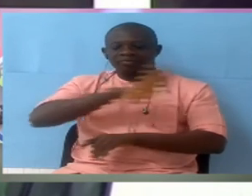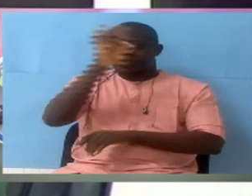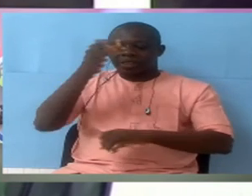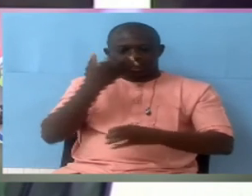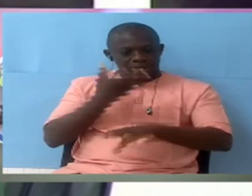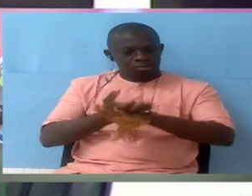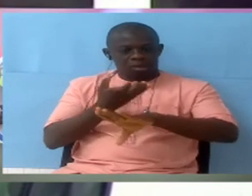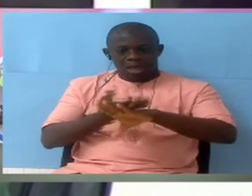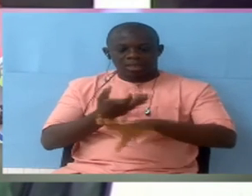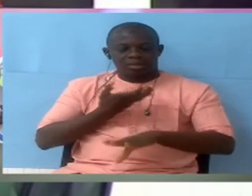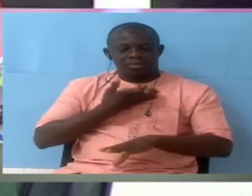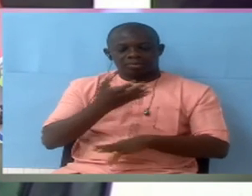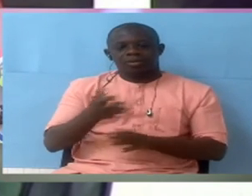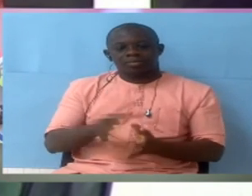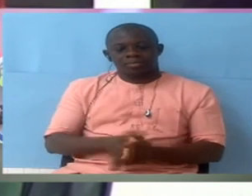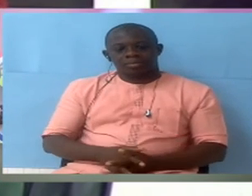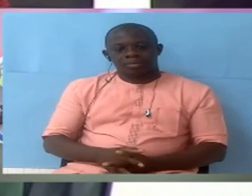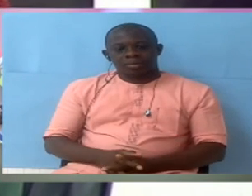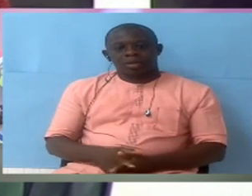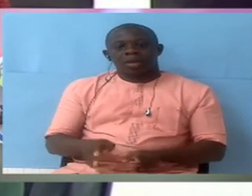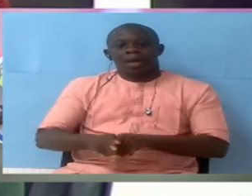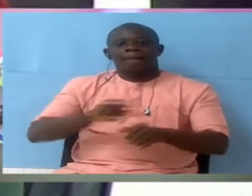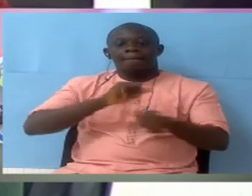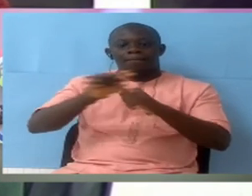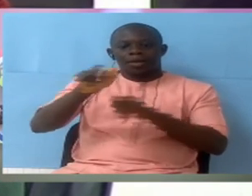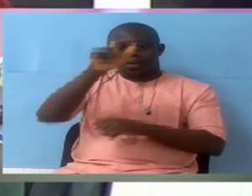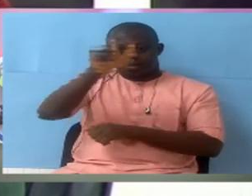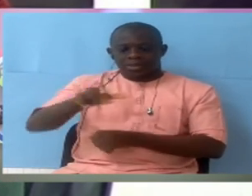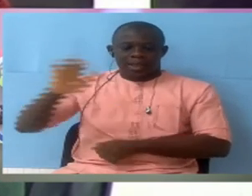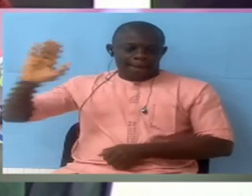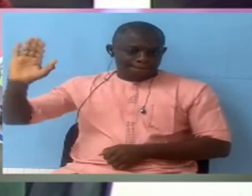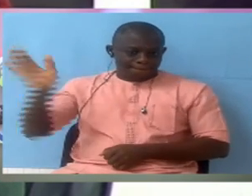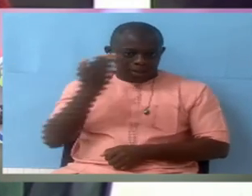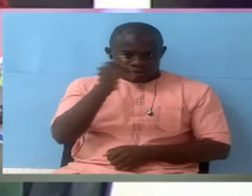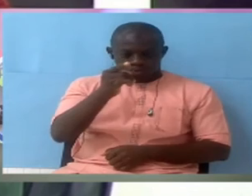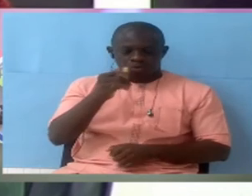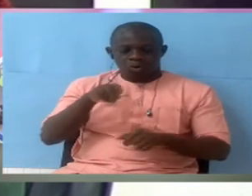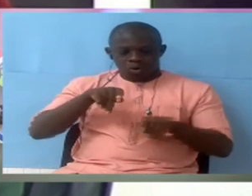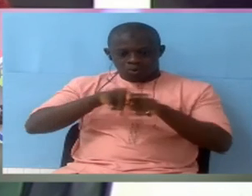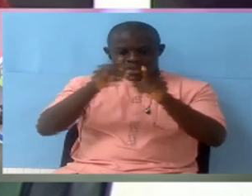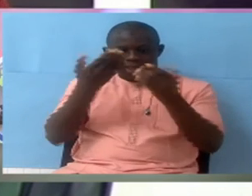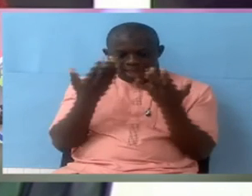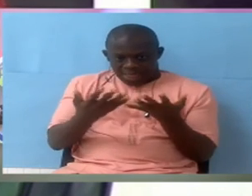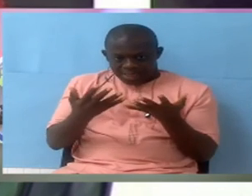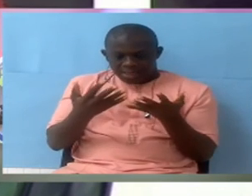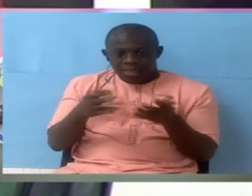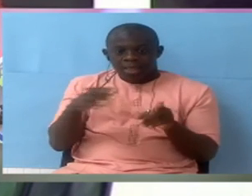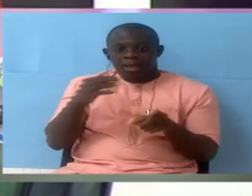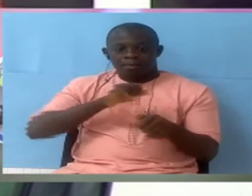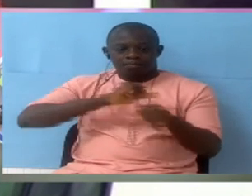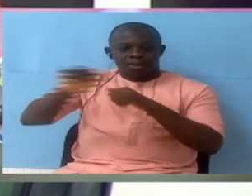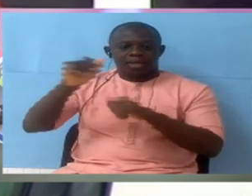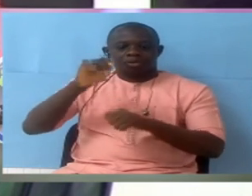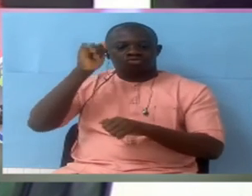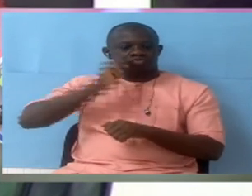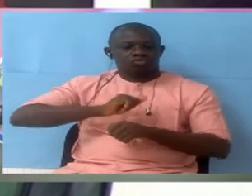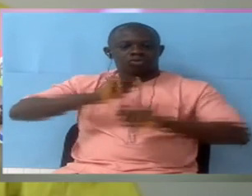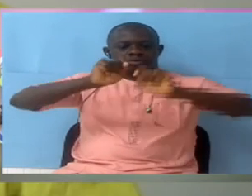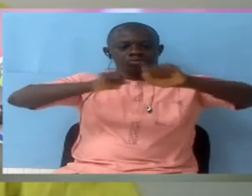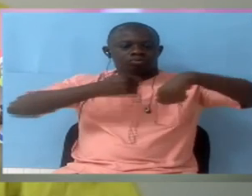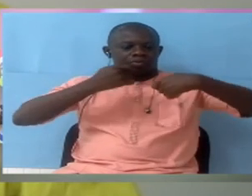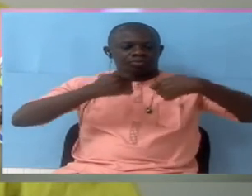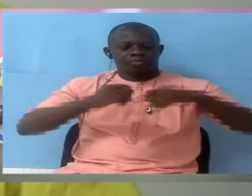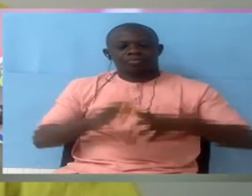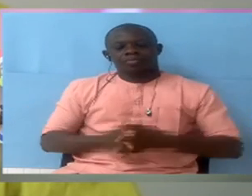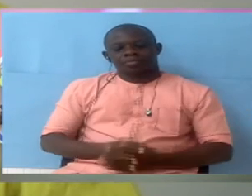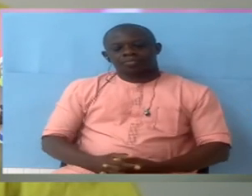na. Deuguer na. It is better for somebody to slap you with his hand rather than taking that boot. Jël la mbecc la ak loxo sax